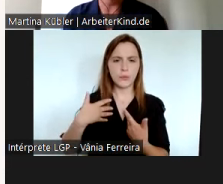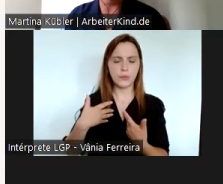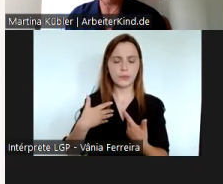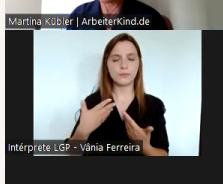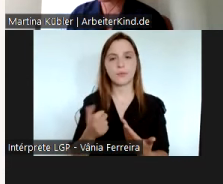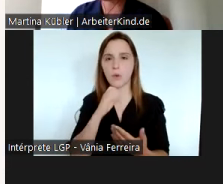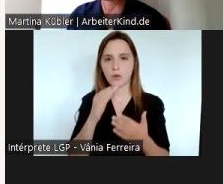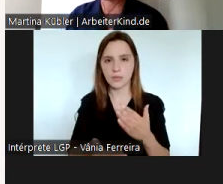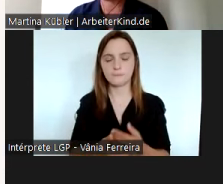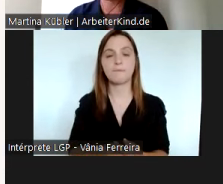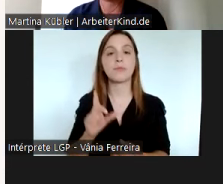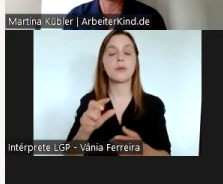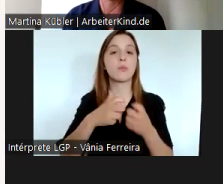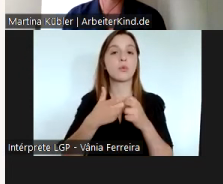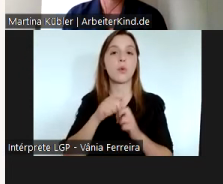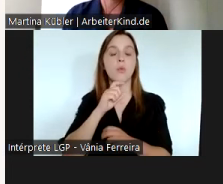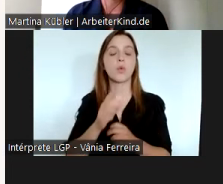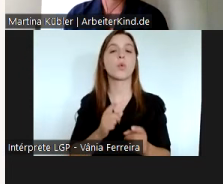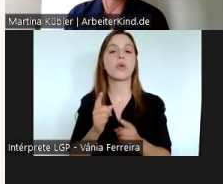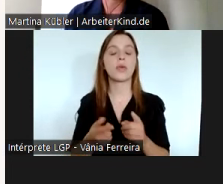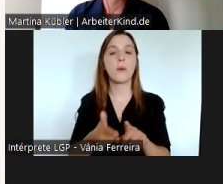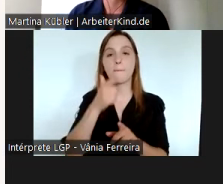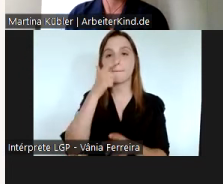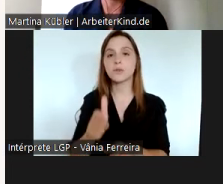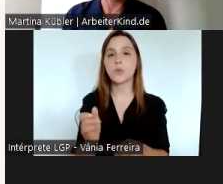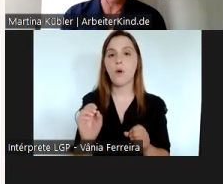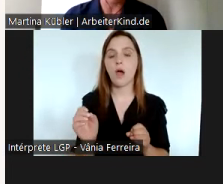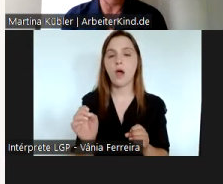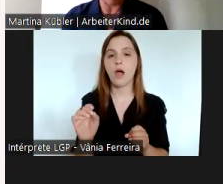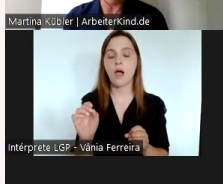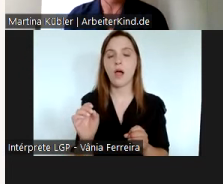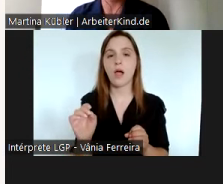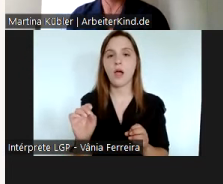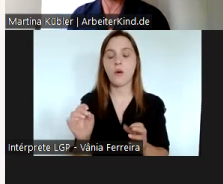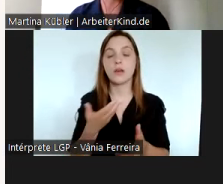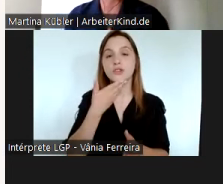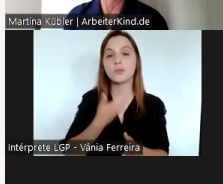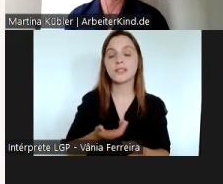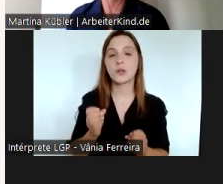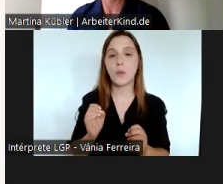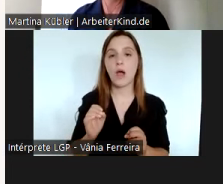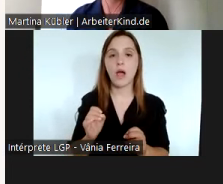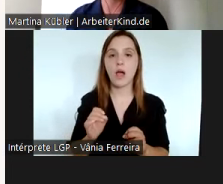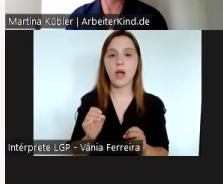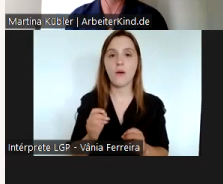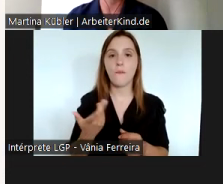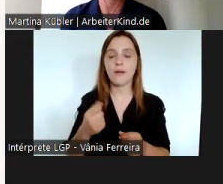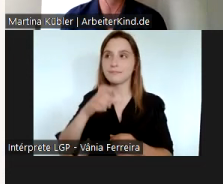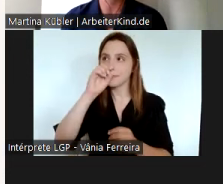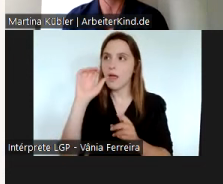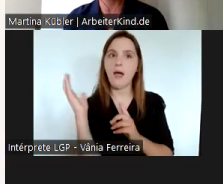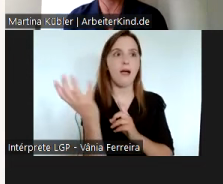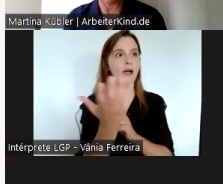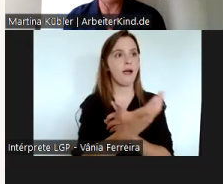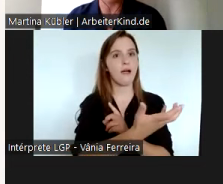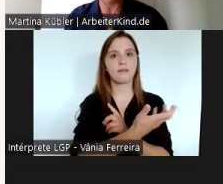another problem might be that you have no one or you have no experience with this academic habitus that everybody